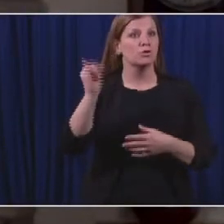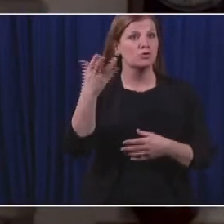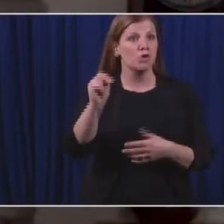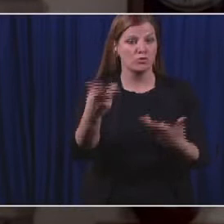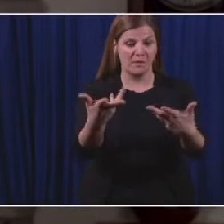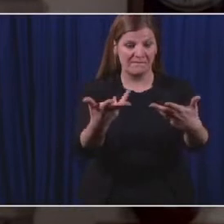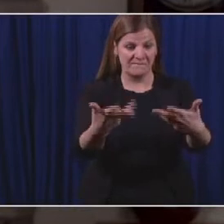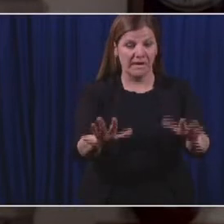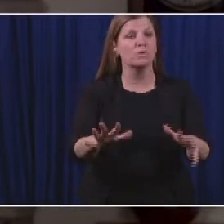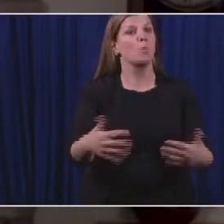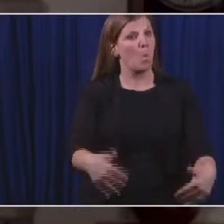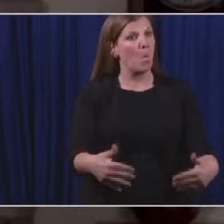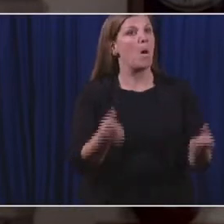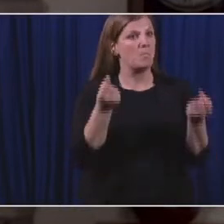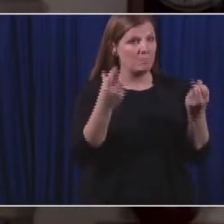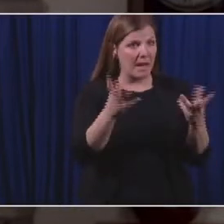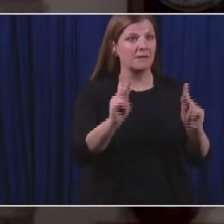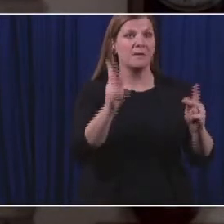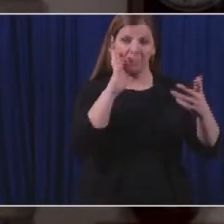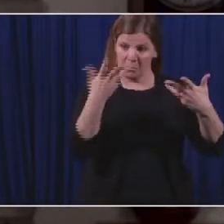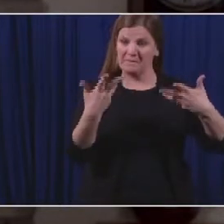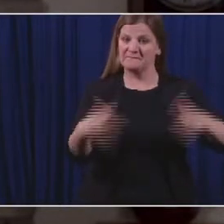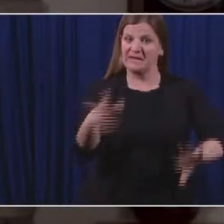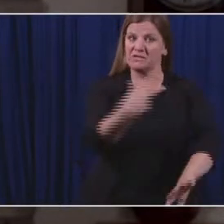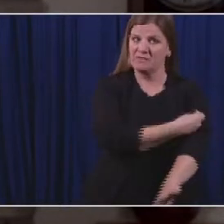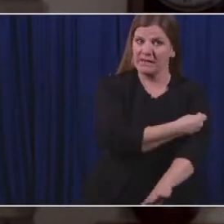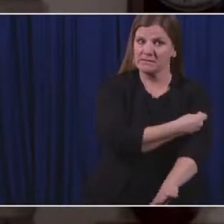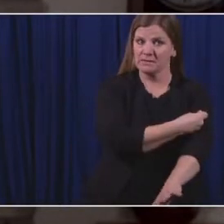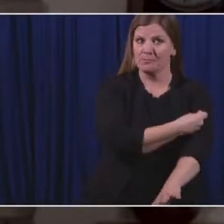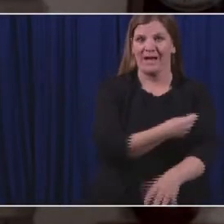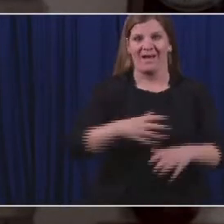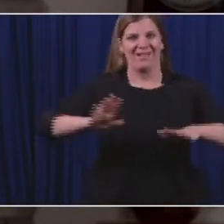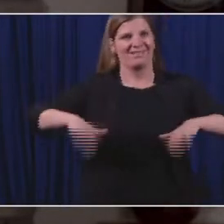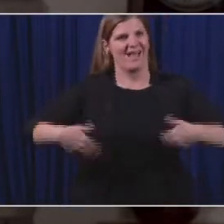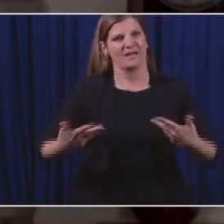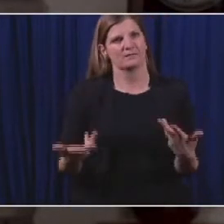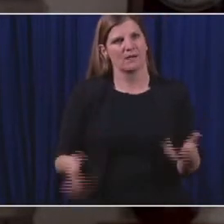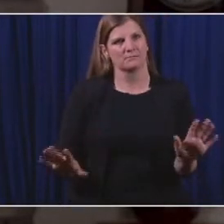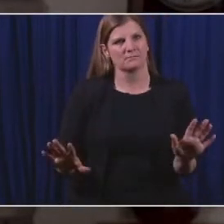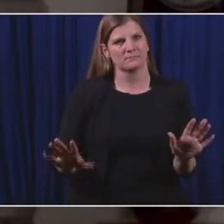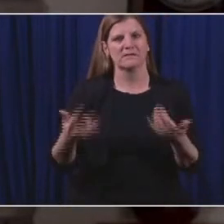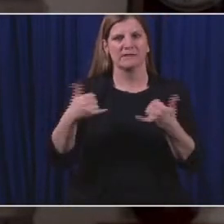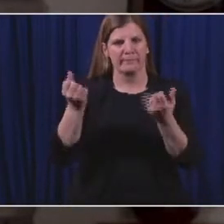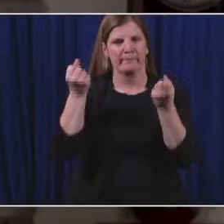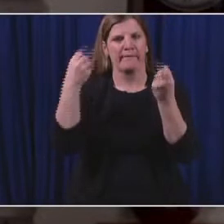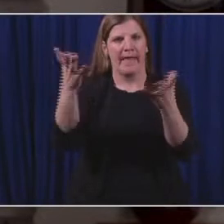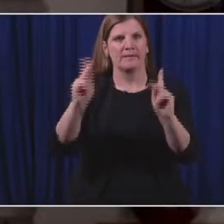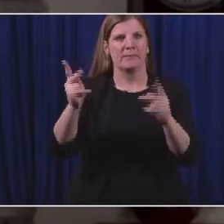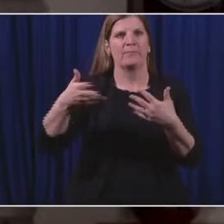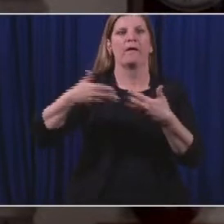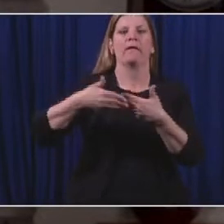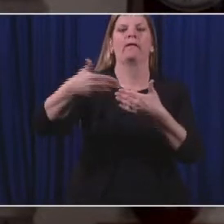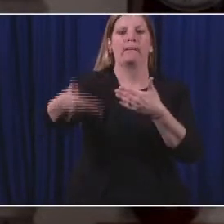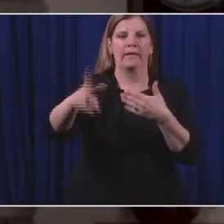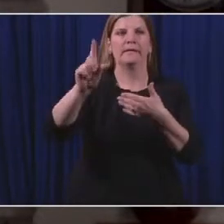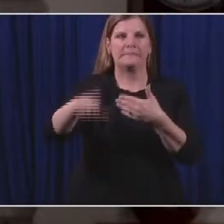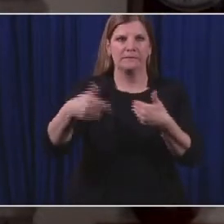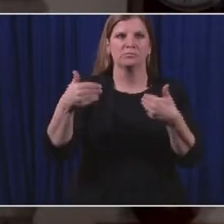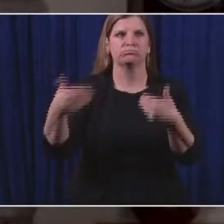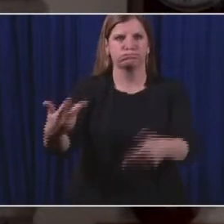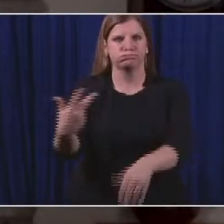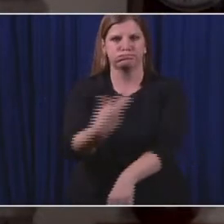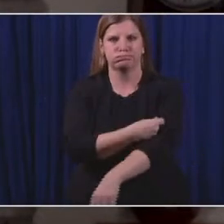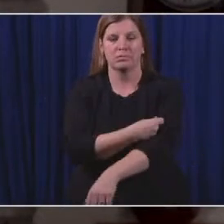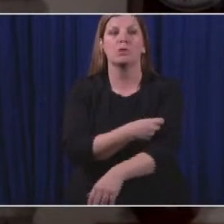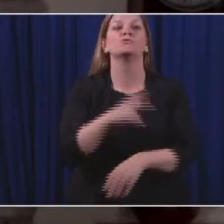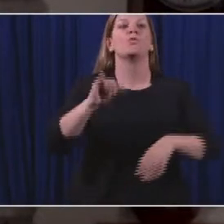but we also have a long, long way to go. It's not been totally determined what the next group is and